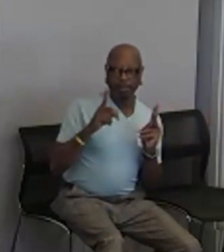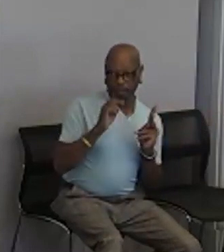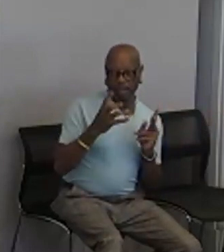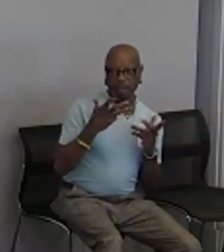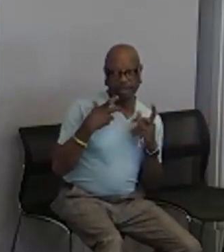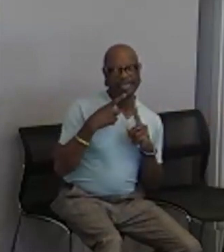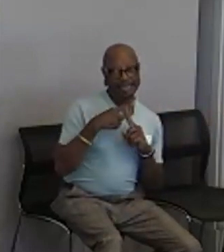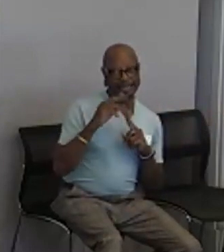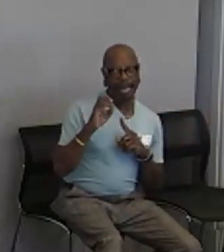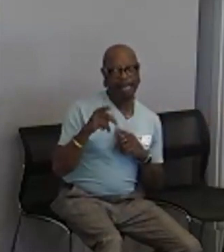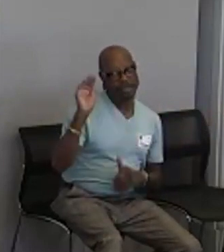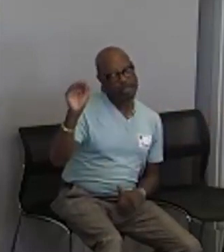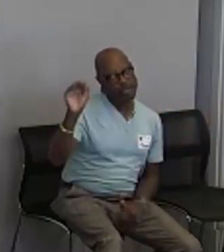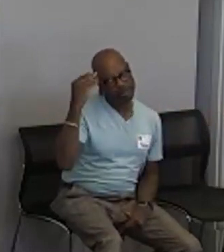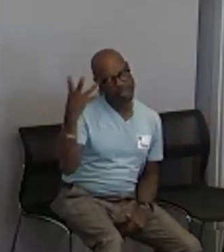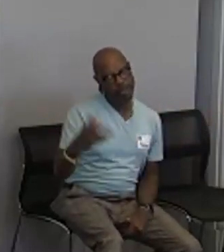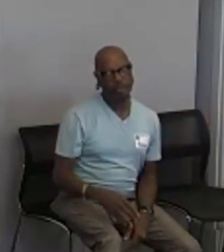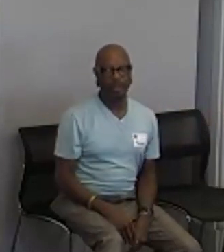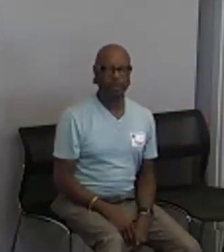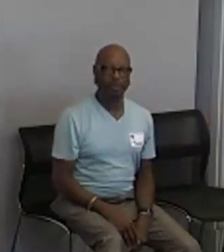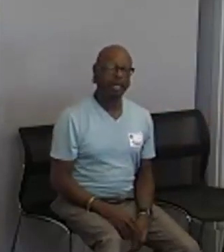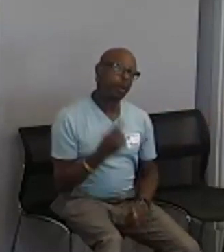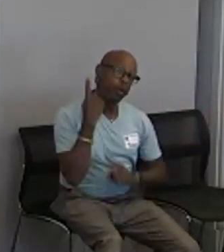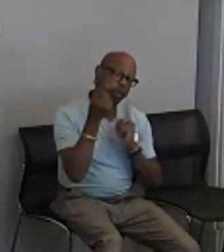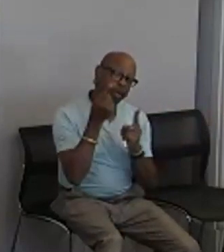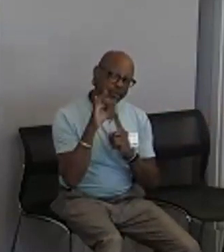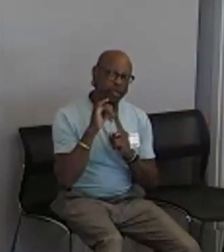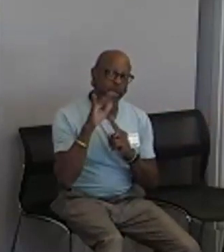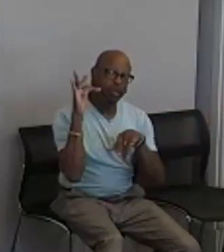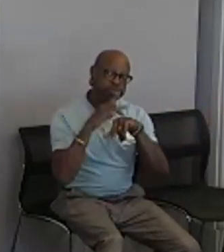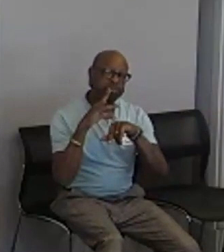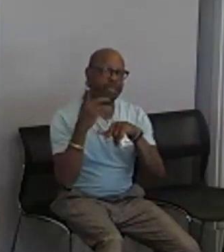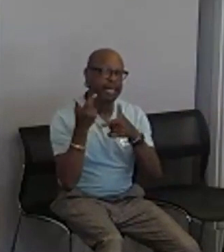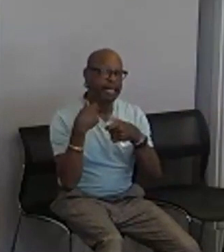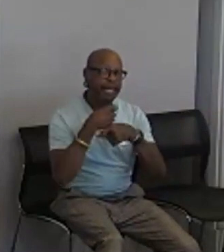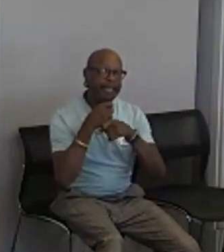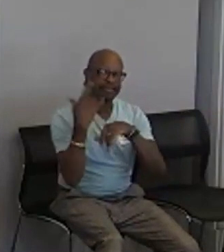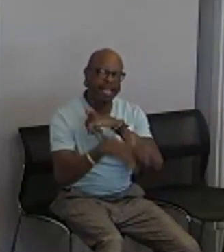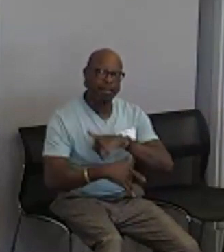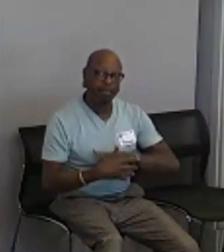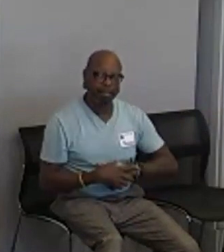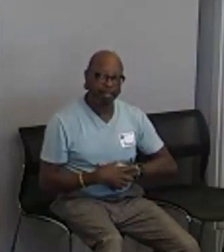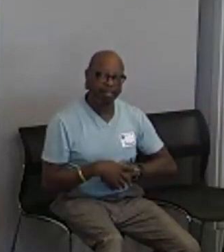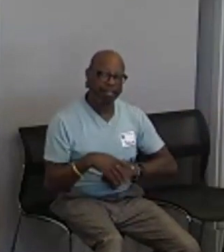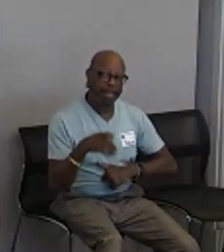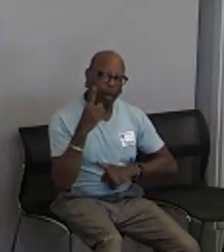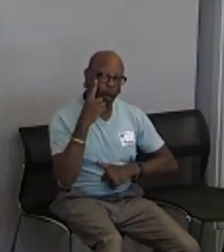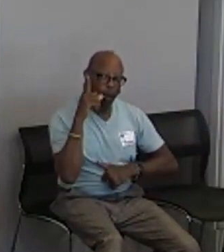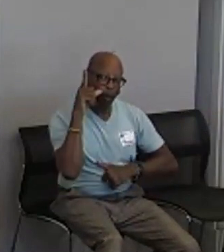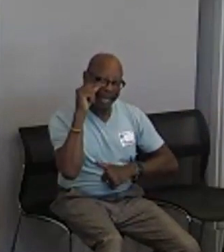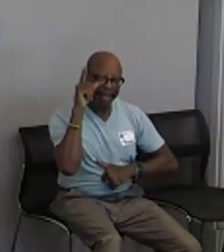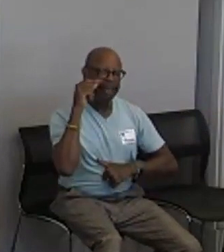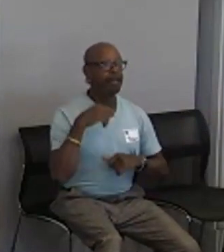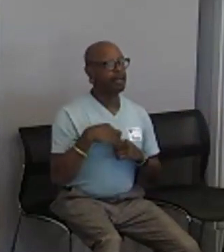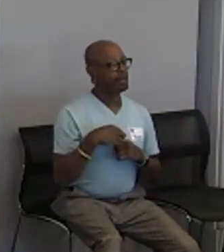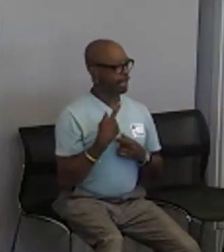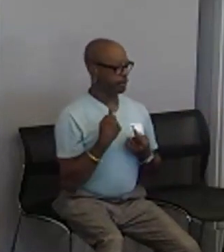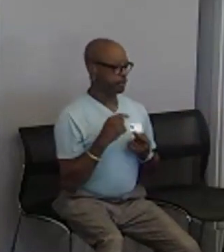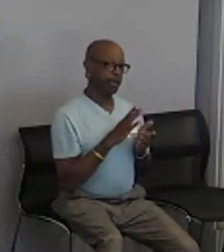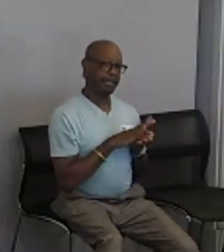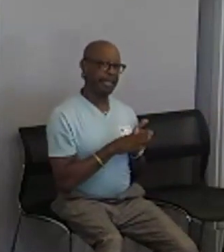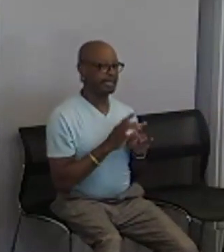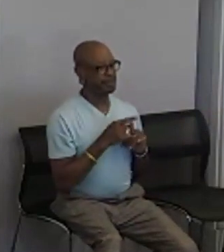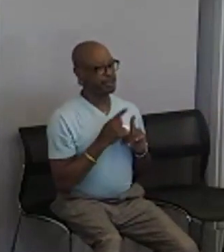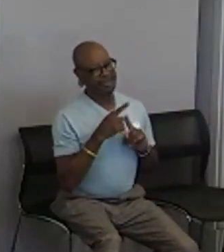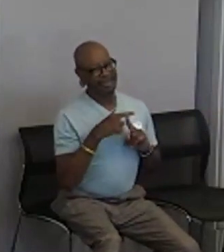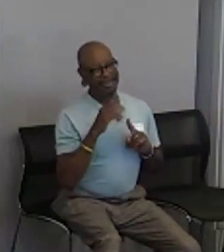want TMAPs, just wondering if you're going to get to it. And, I would try to be nice, but of course,